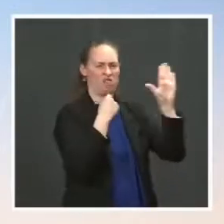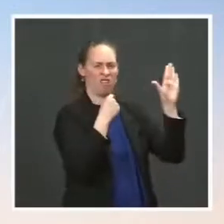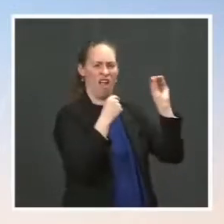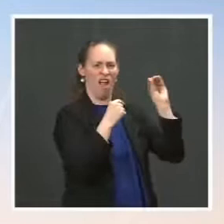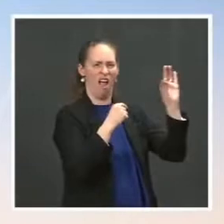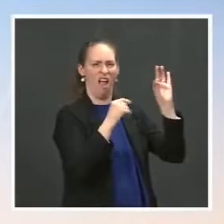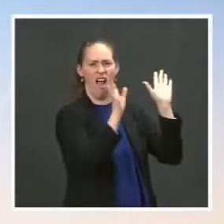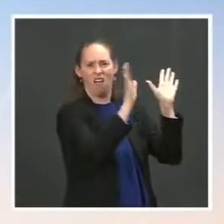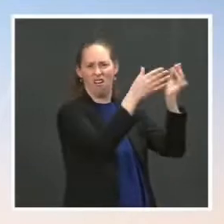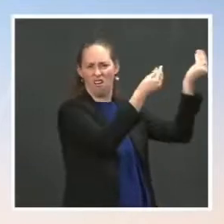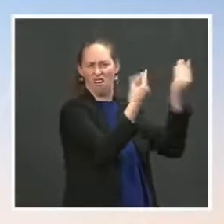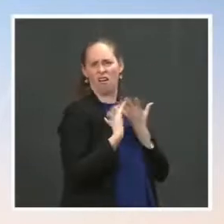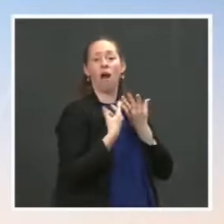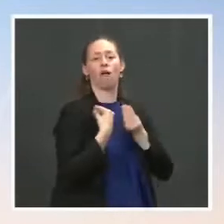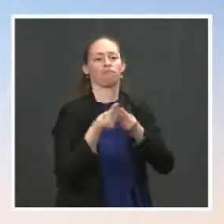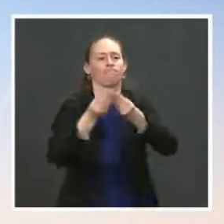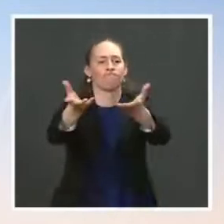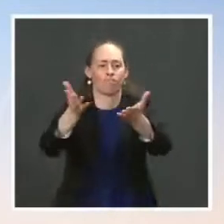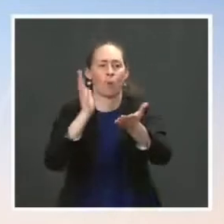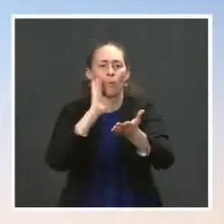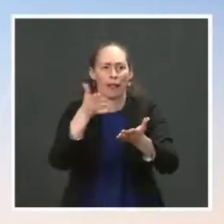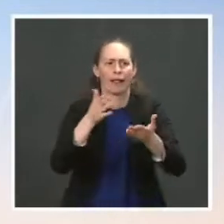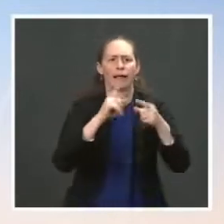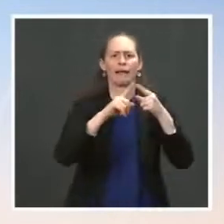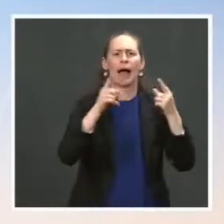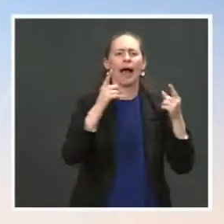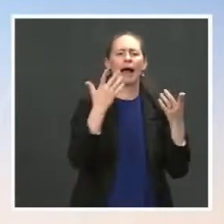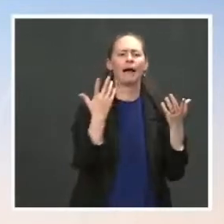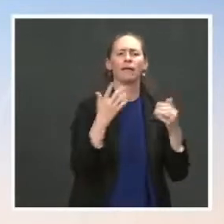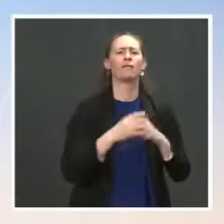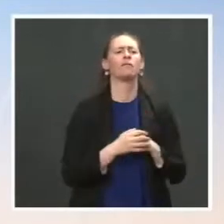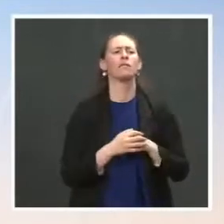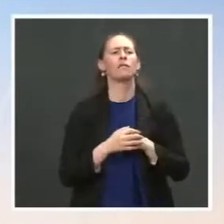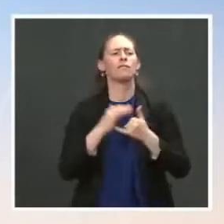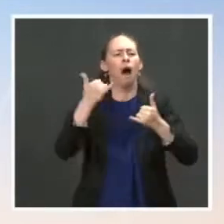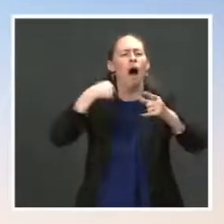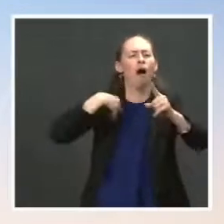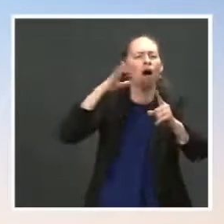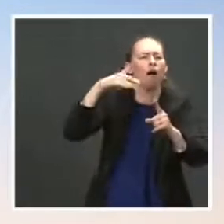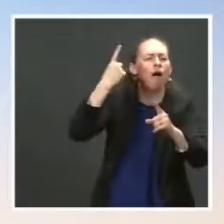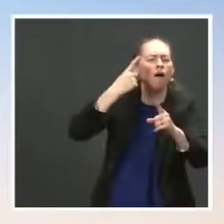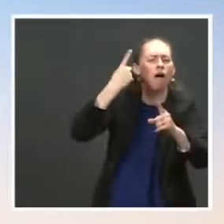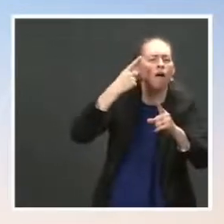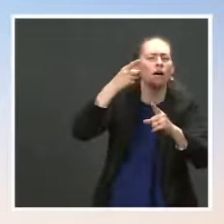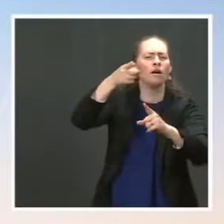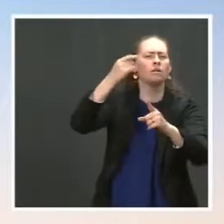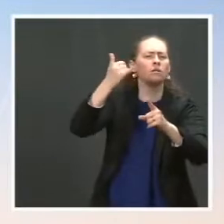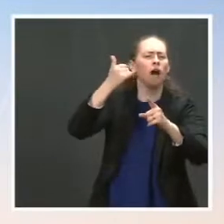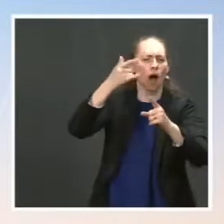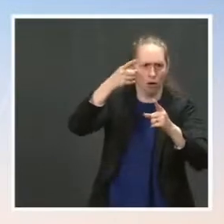are still working on that. Part of the question about that would be, though, you've obviously now, you're stacking up